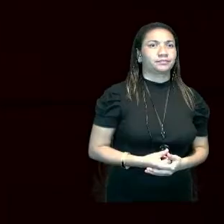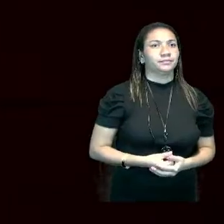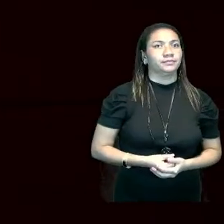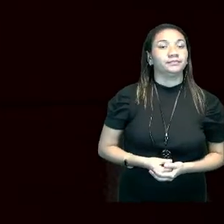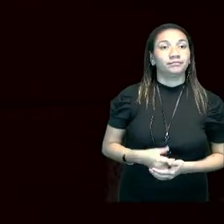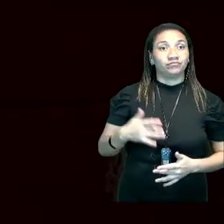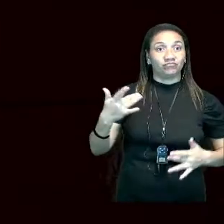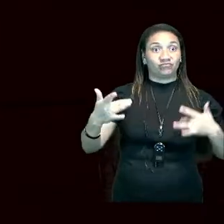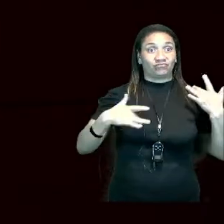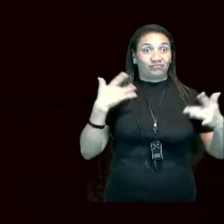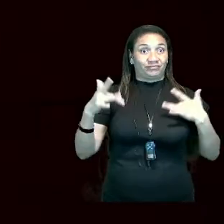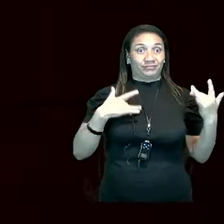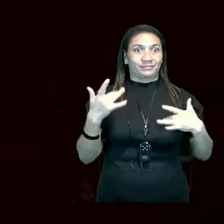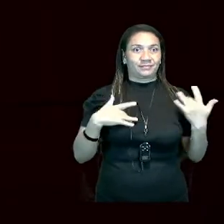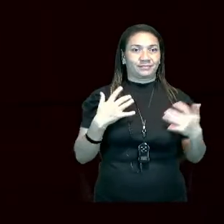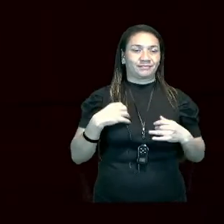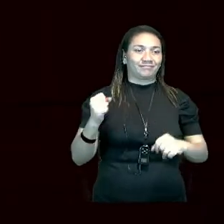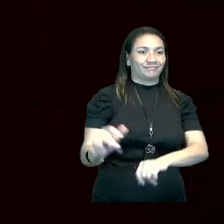touching our hearts,